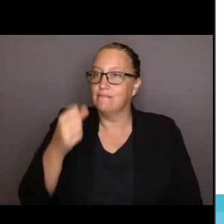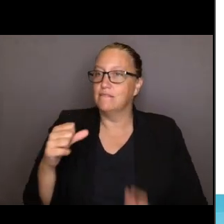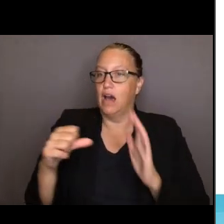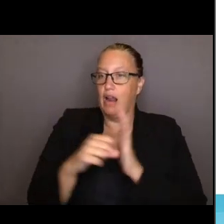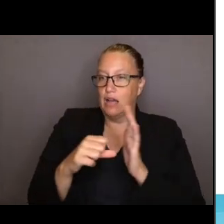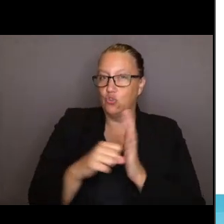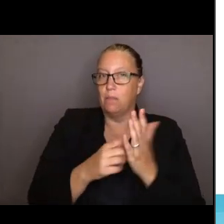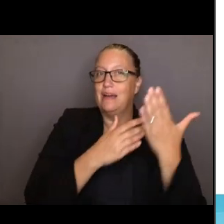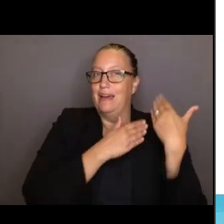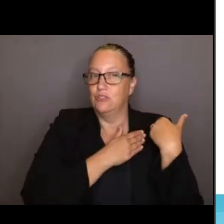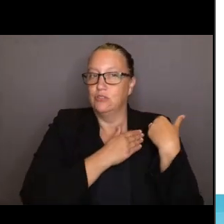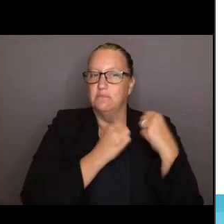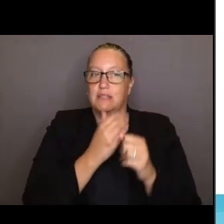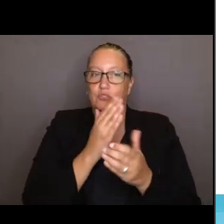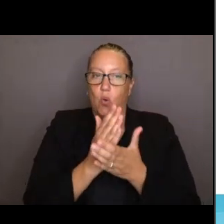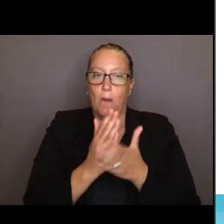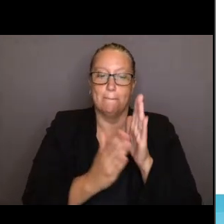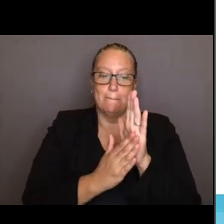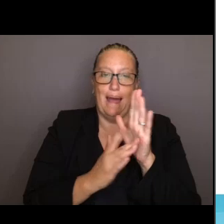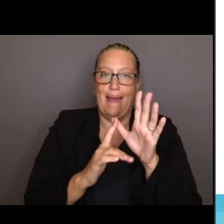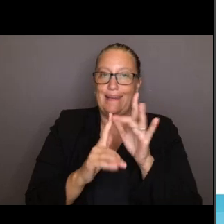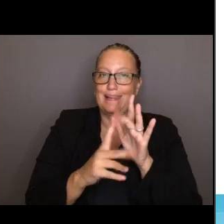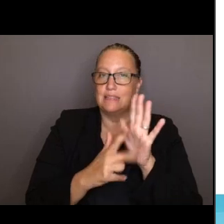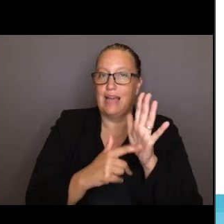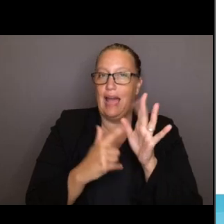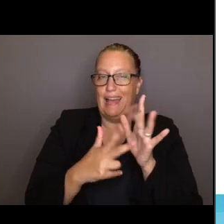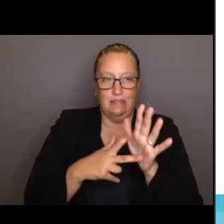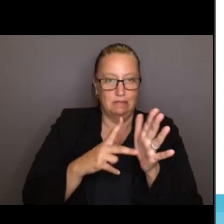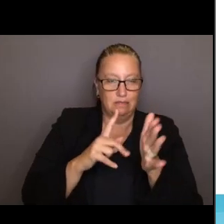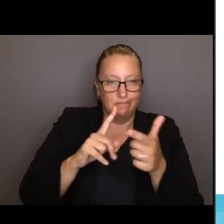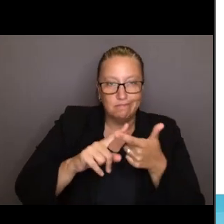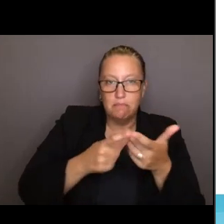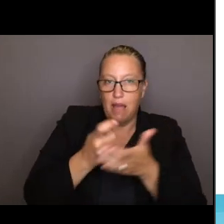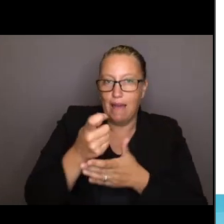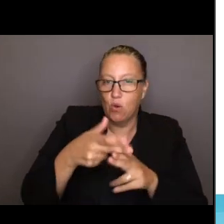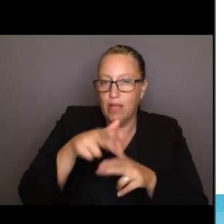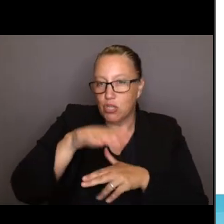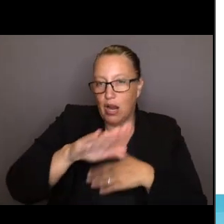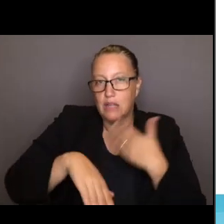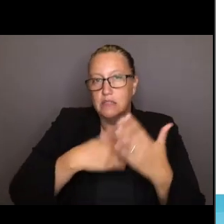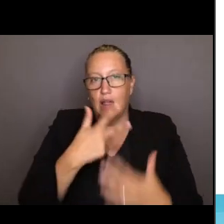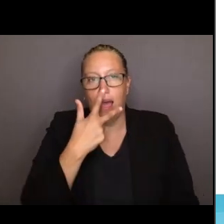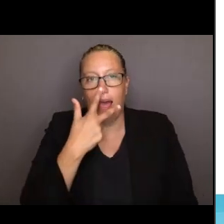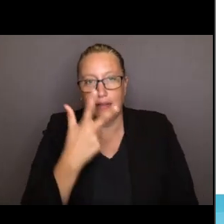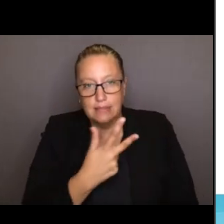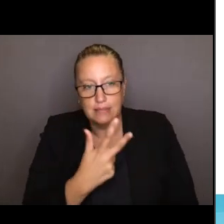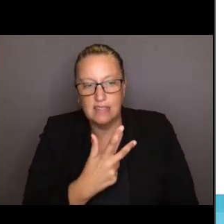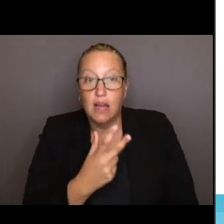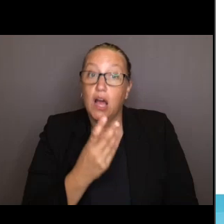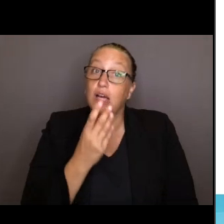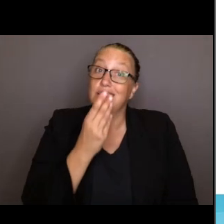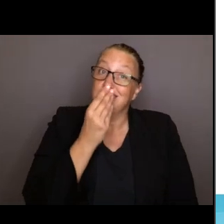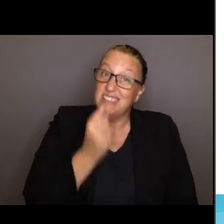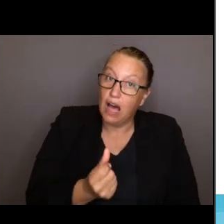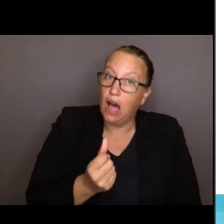maintain their child to the age of 18. There are, of course, extensions beyond that. That's for another